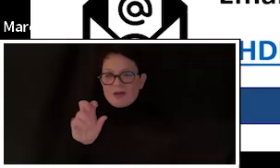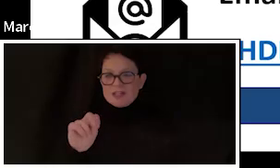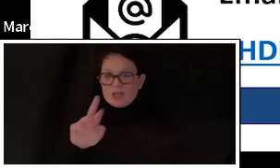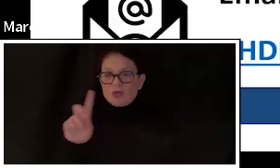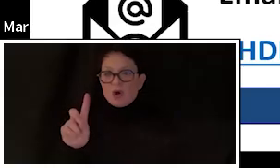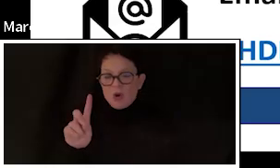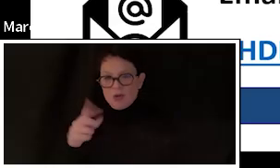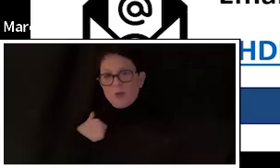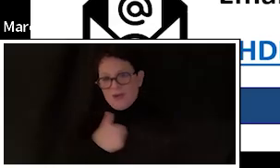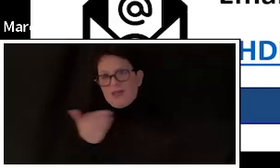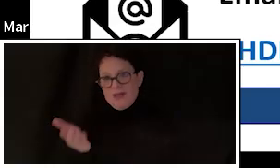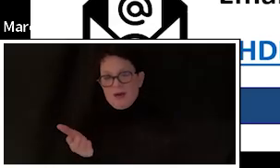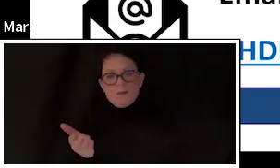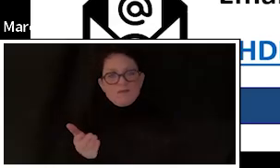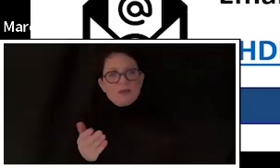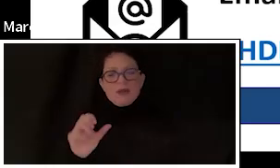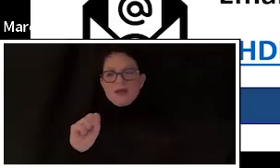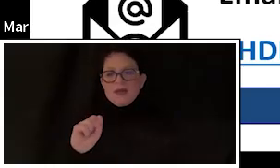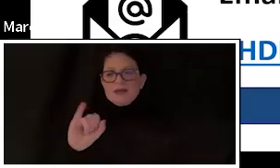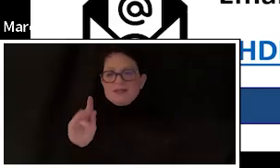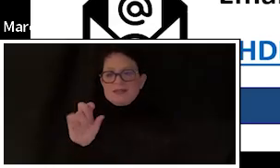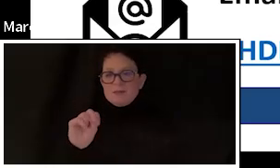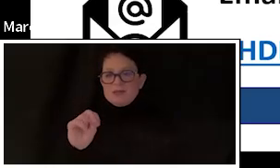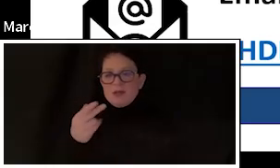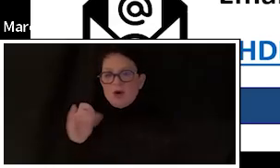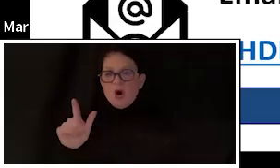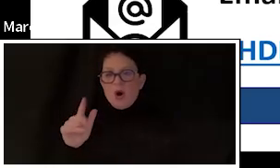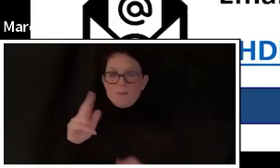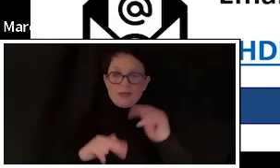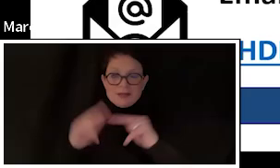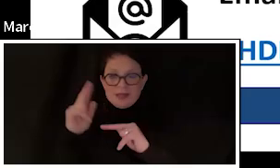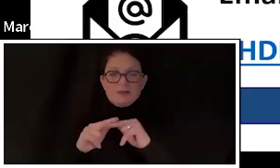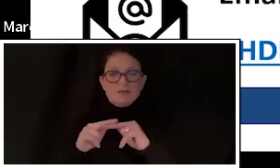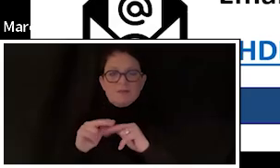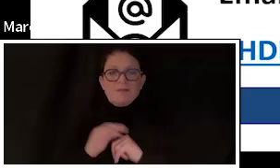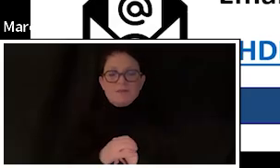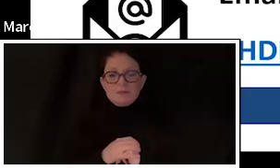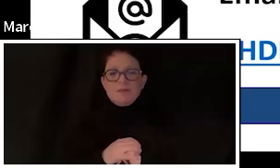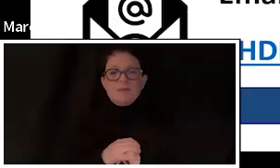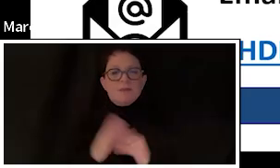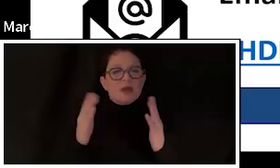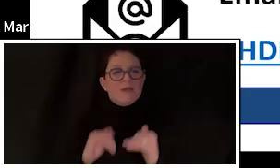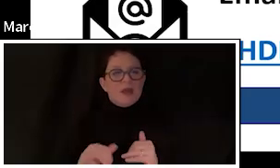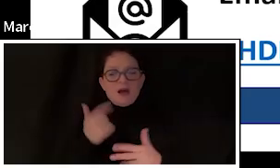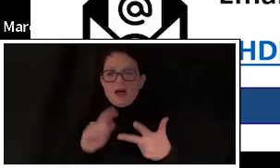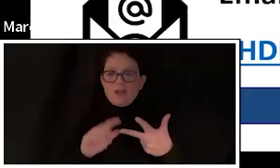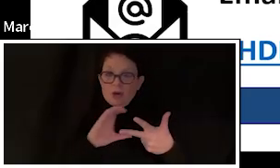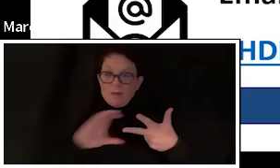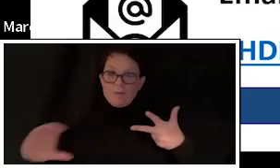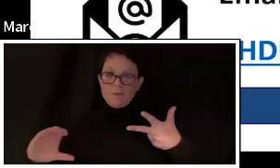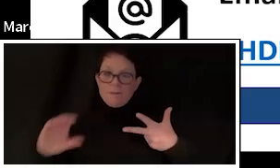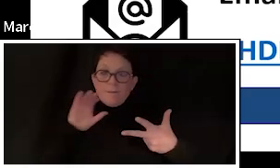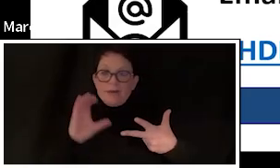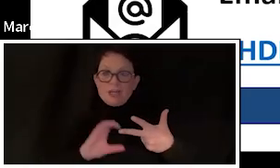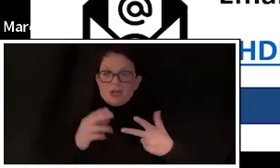Road location, the Simpson Hall building. And then there is another image. It